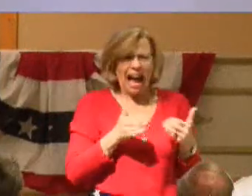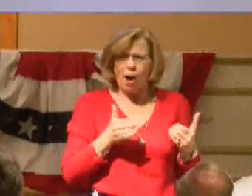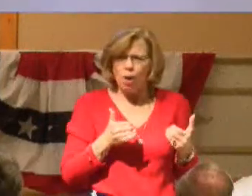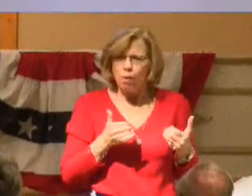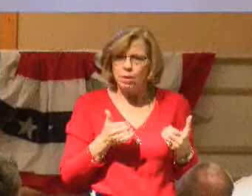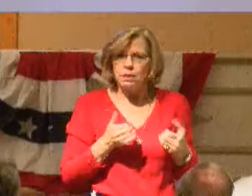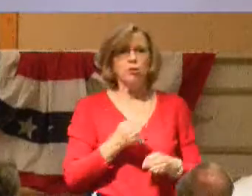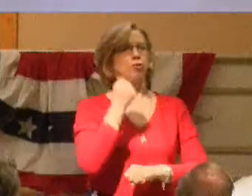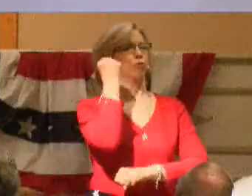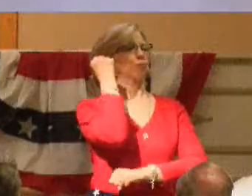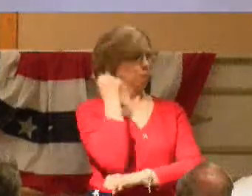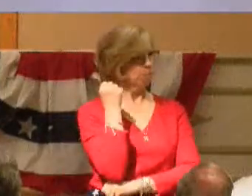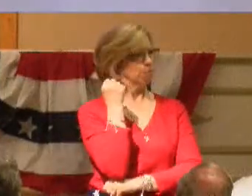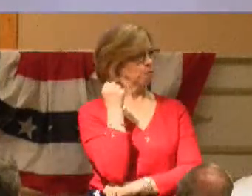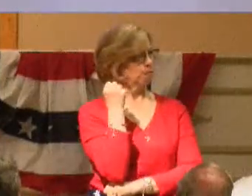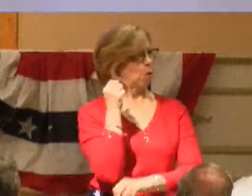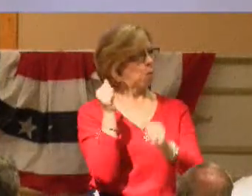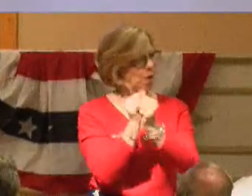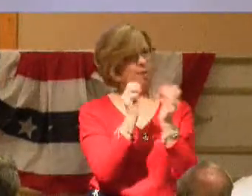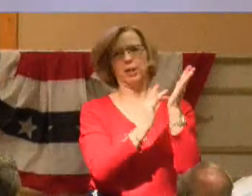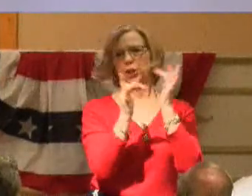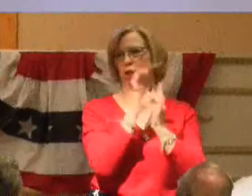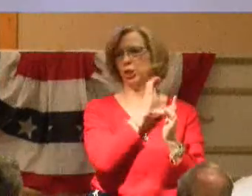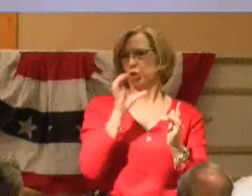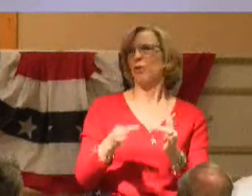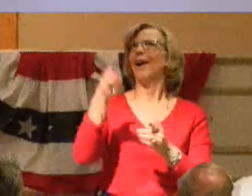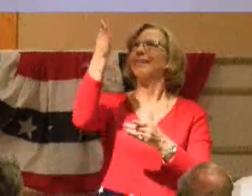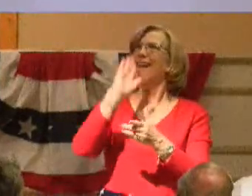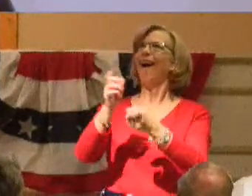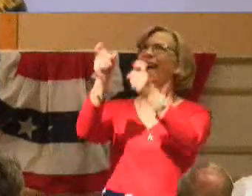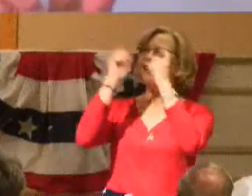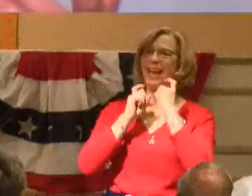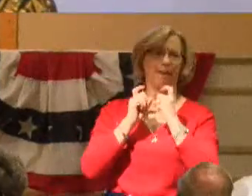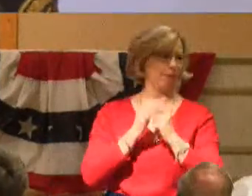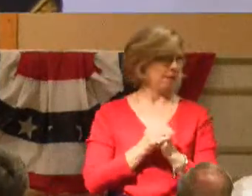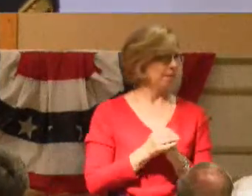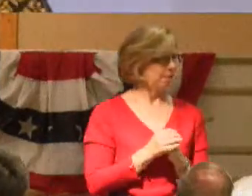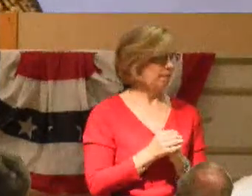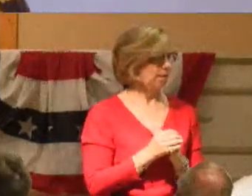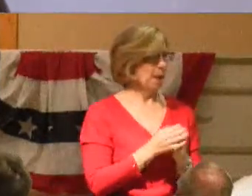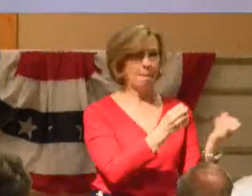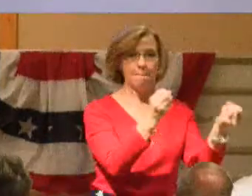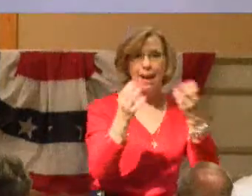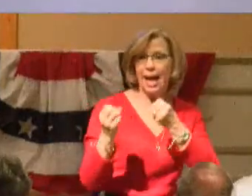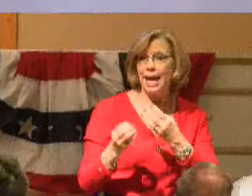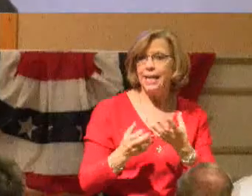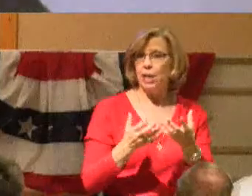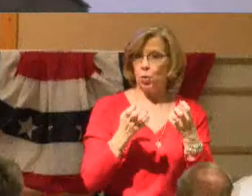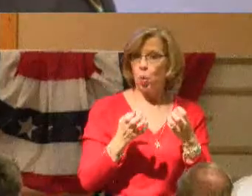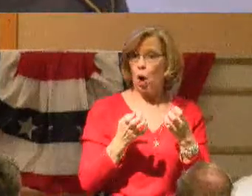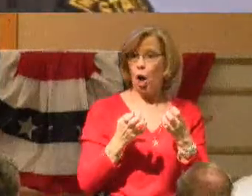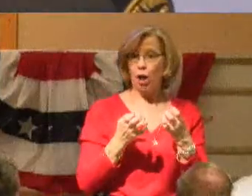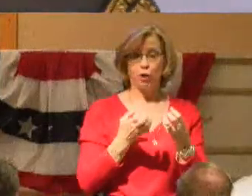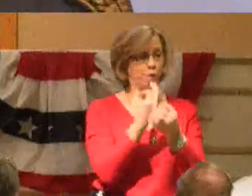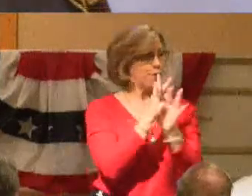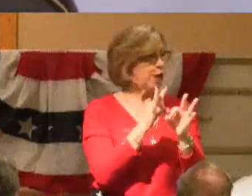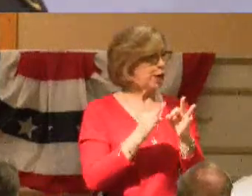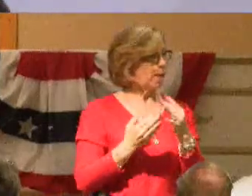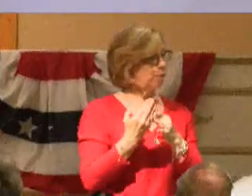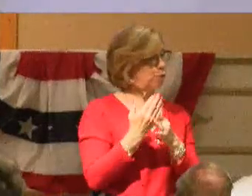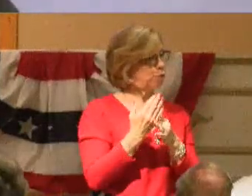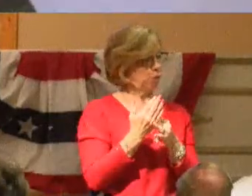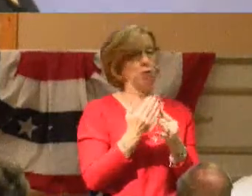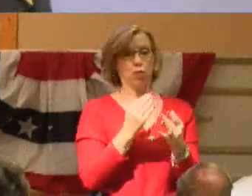stand fast in the liberty that God has given me. Many once made free through Christ worry about if they're good